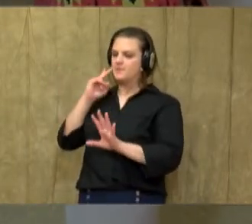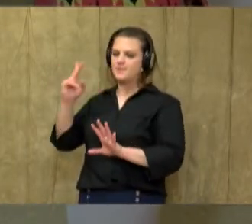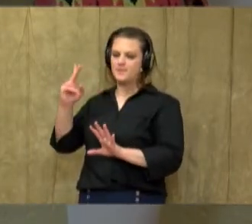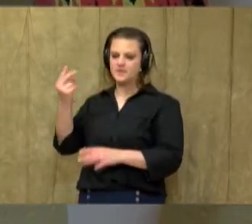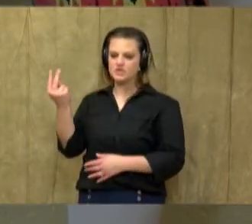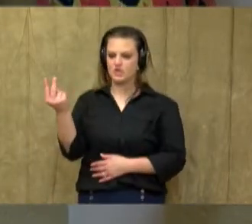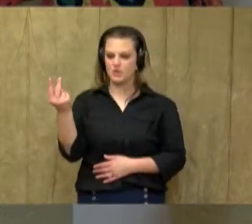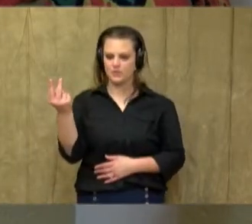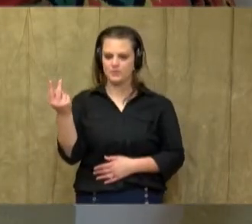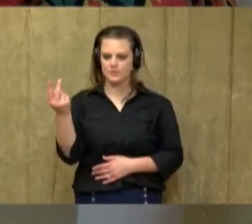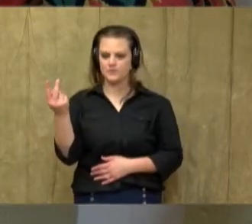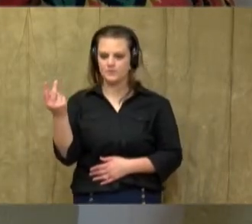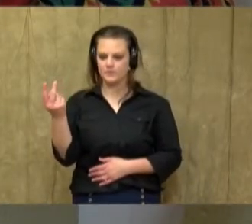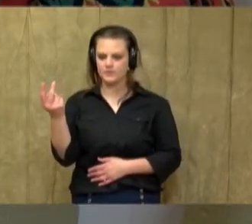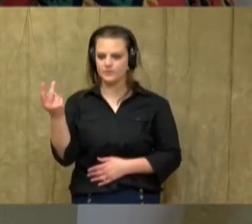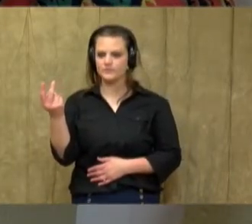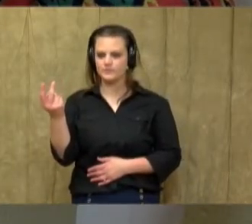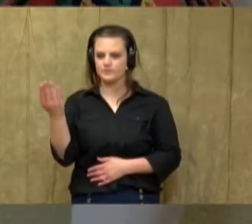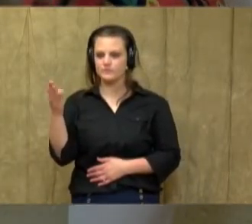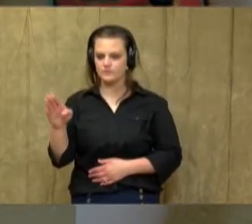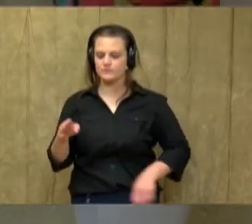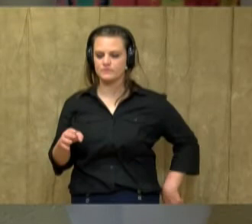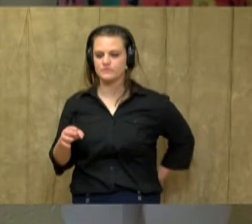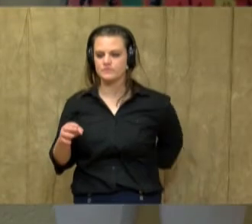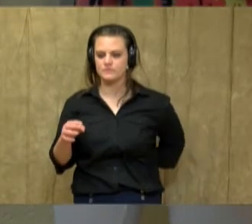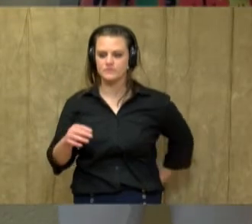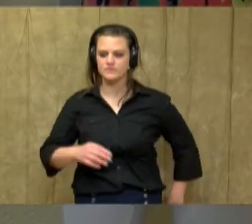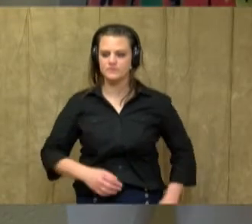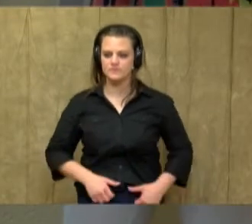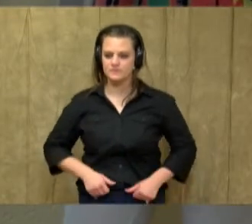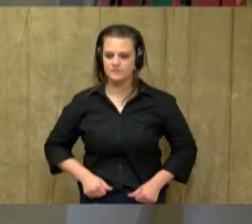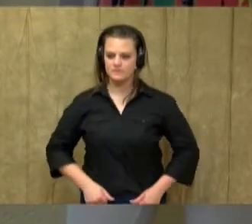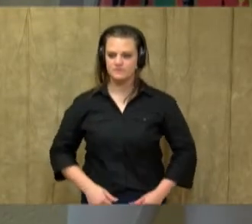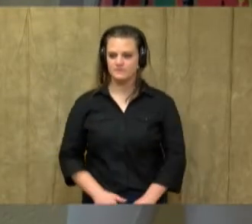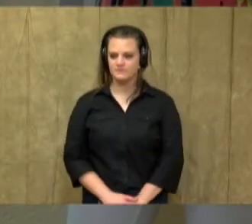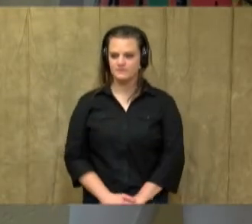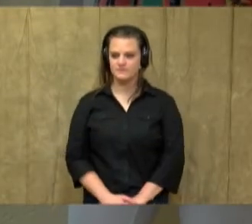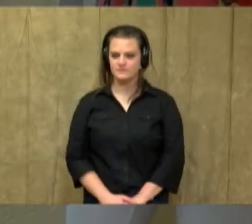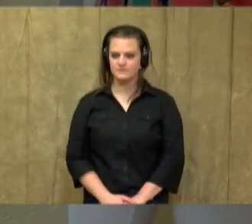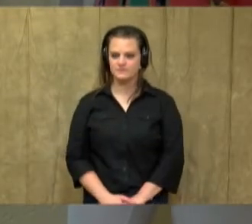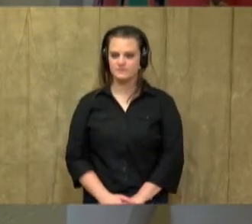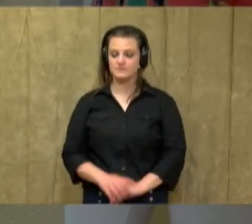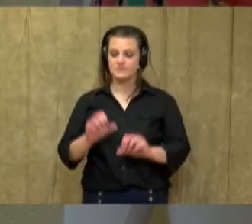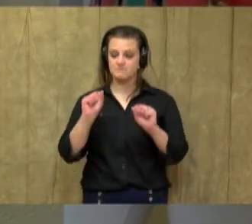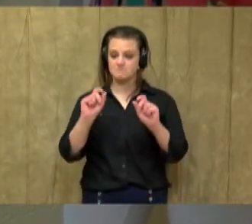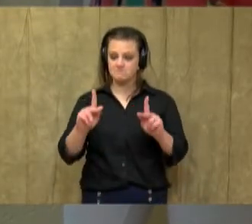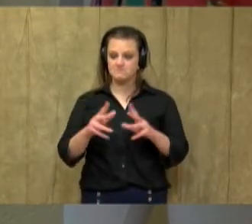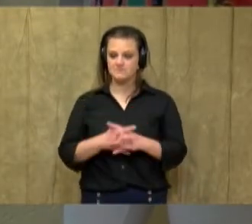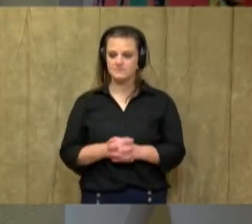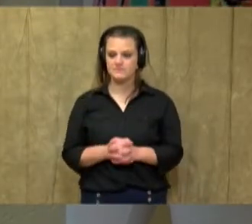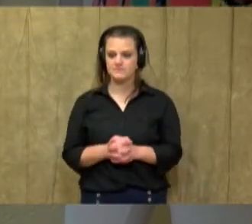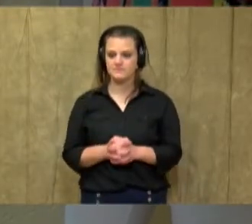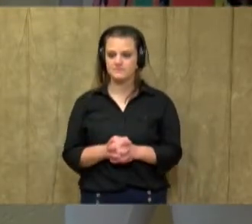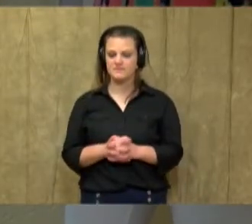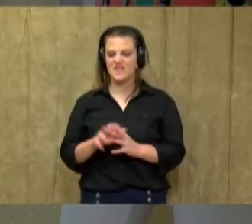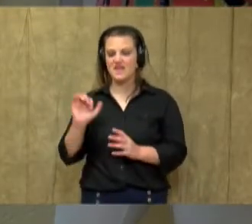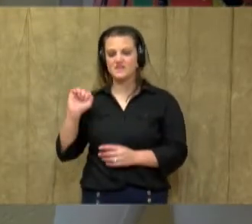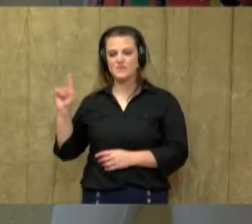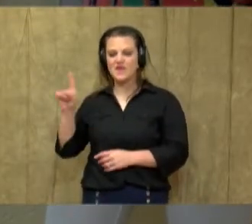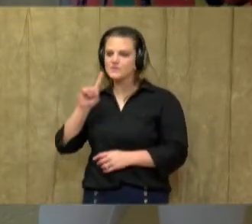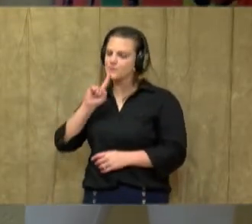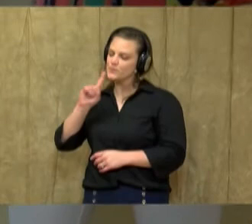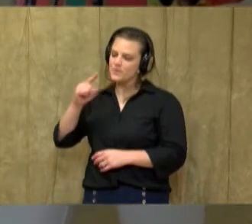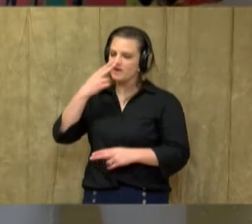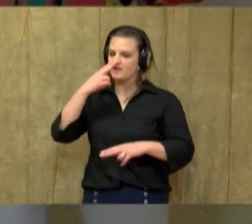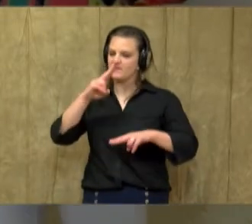are 2 blue tiles left, okay? And this actually is a really